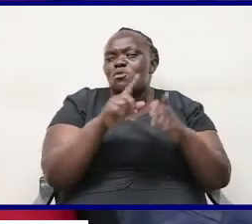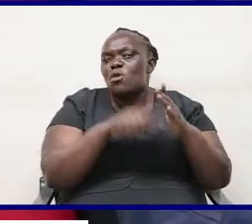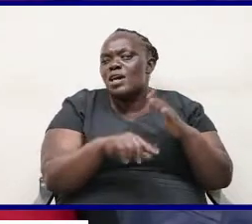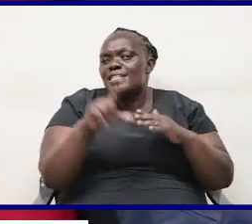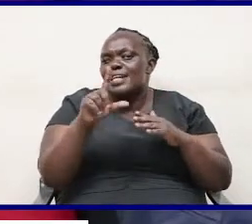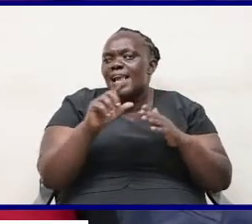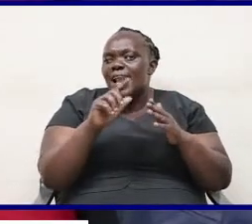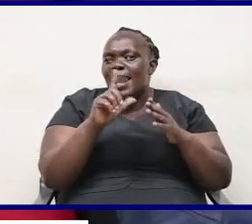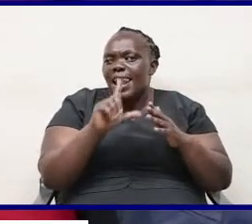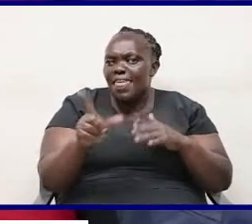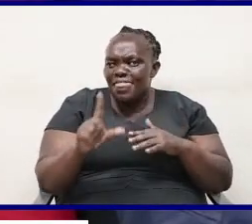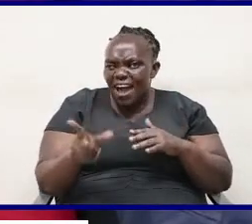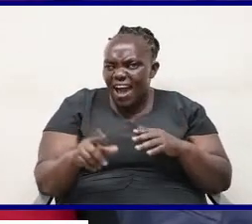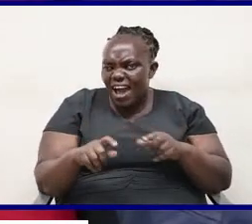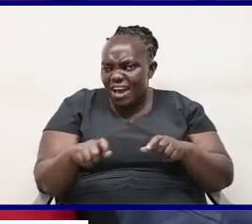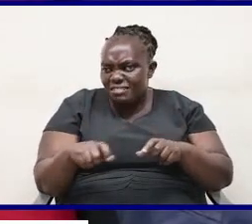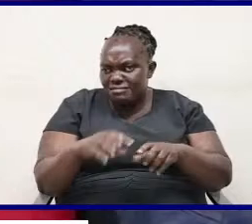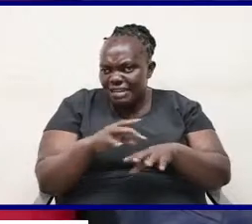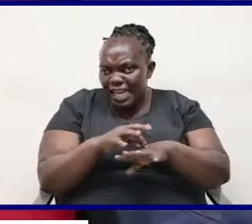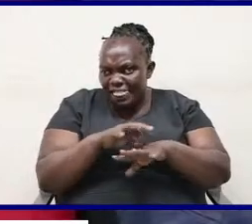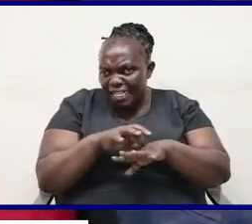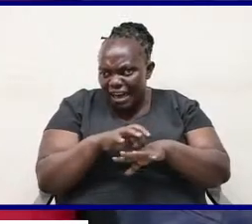the leather,